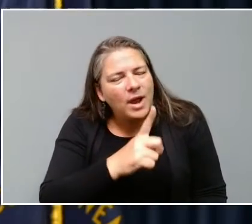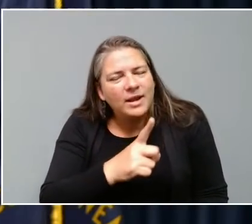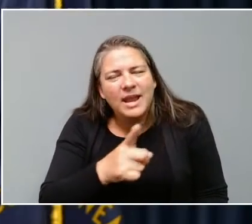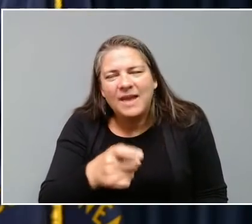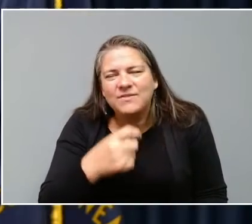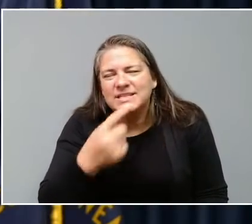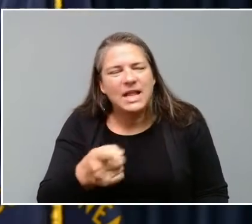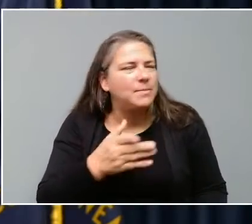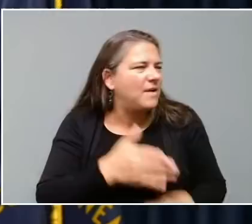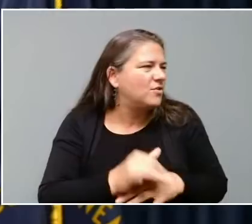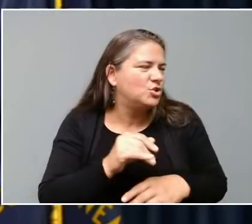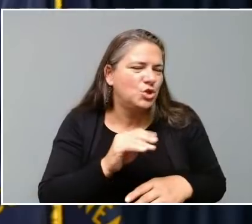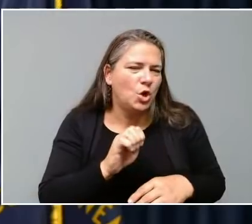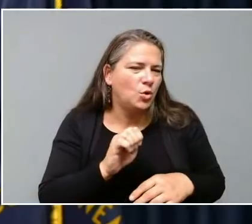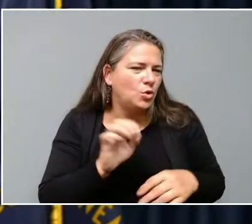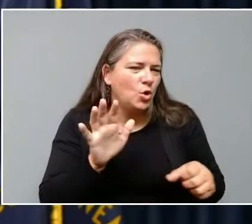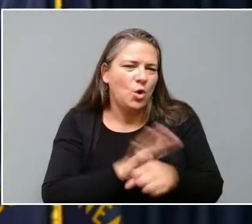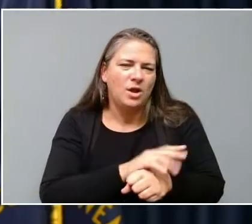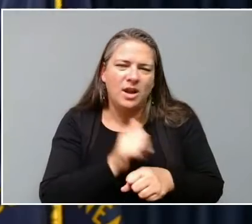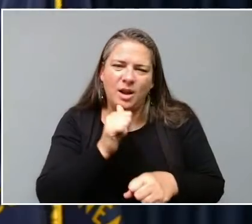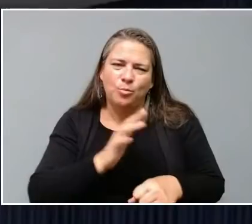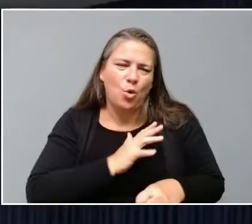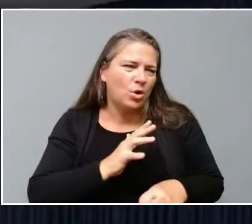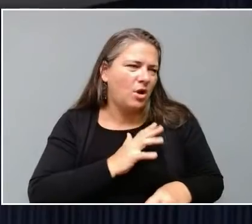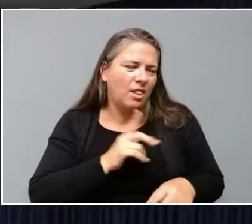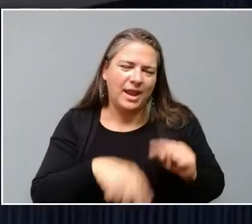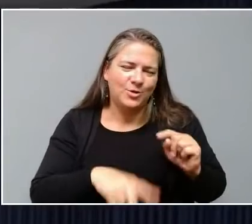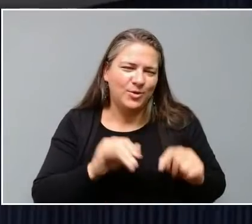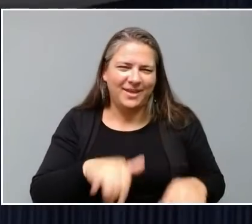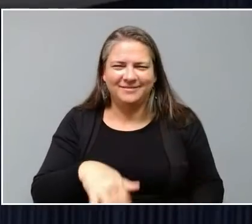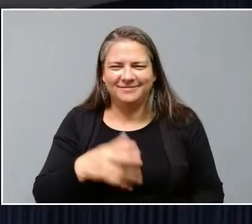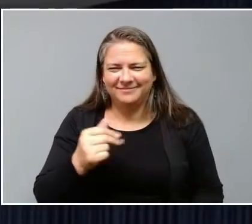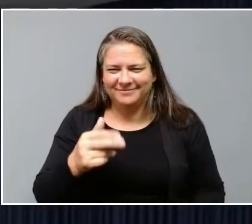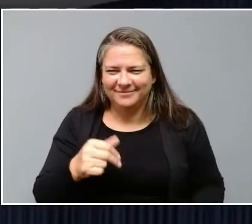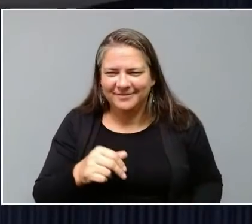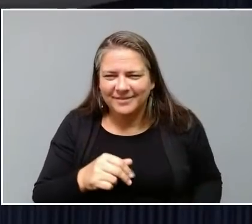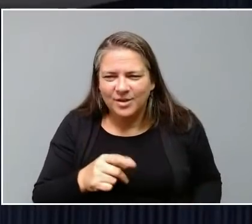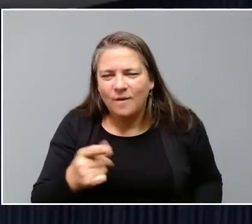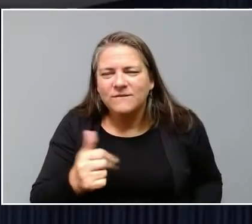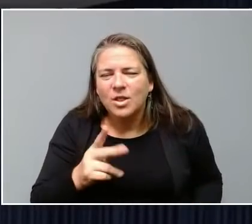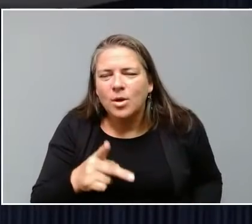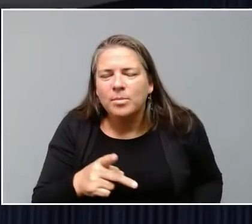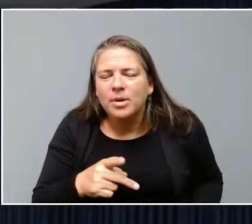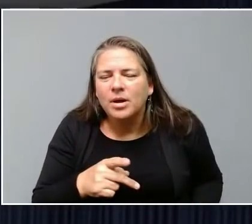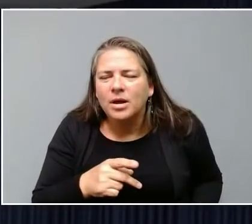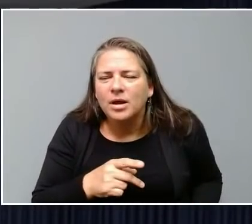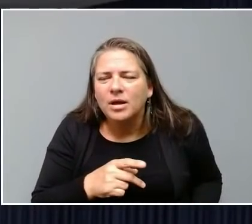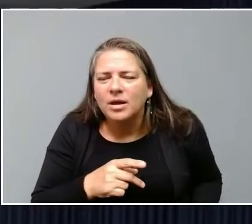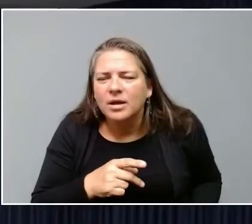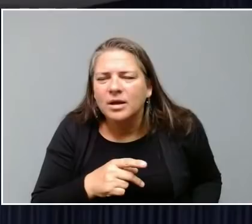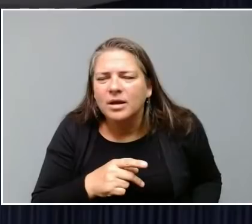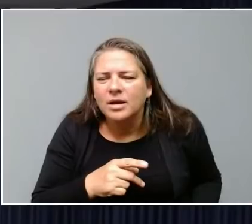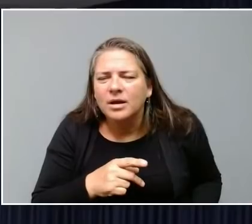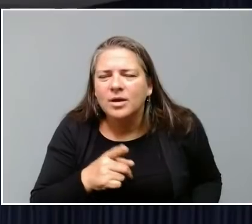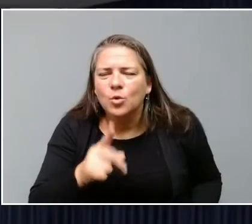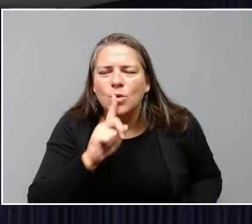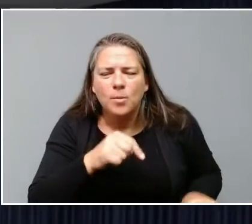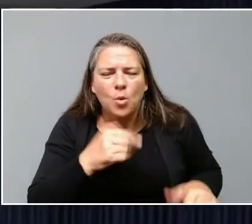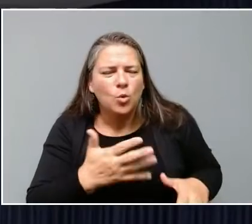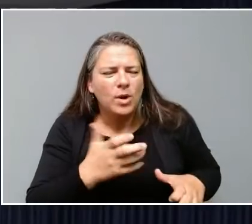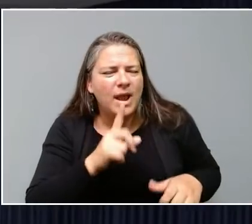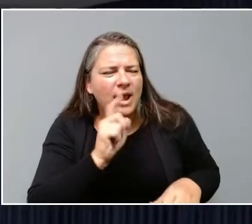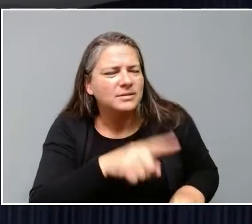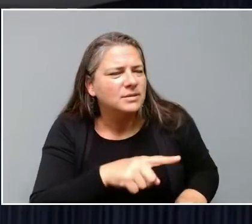Joe, that this is totally off protocol. Just to follow up what you were talking about, Carlisle, because of what happened now in